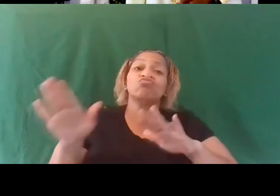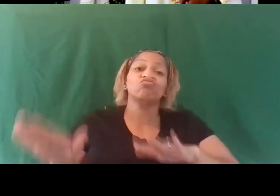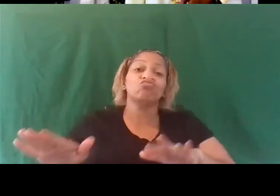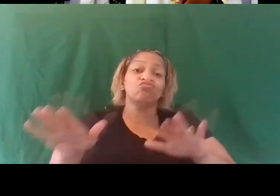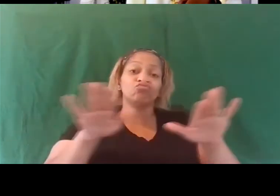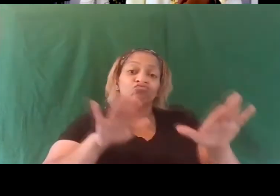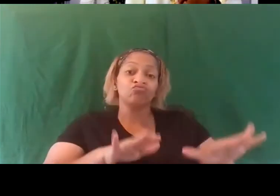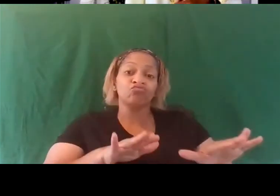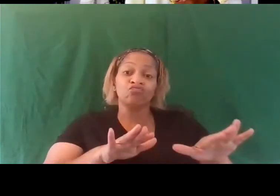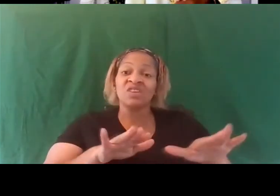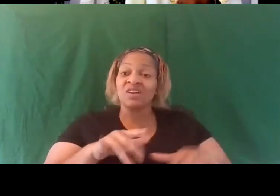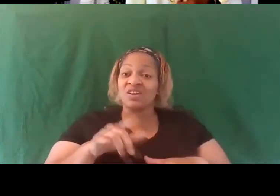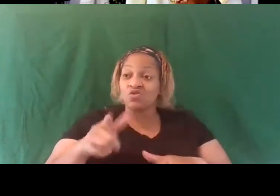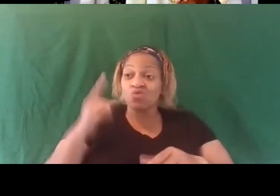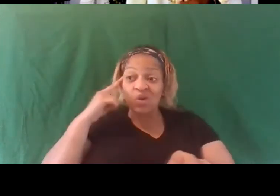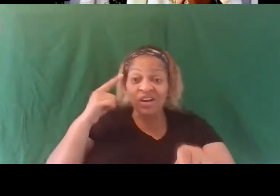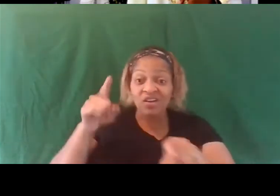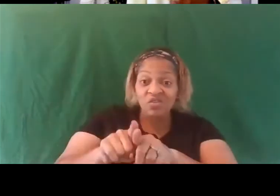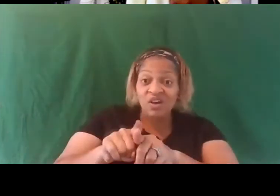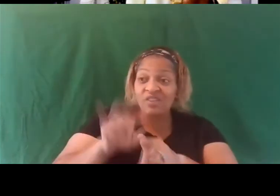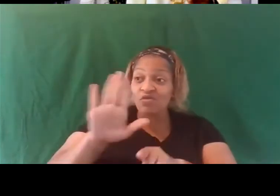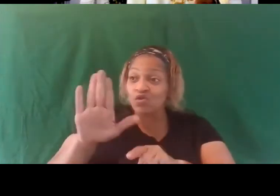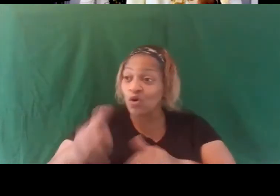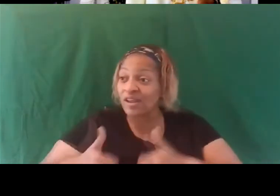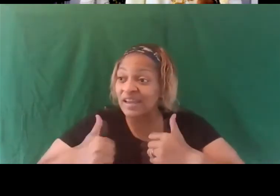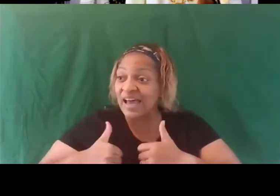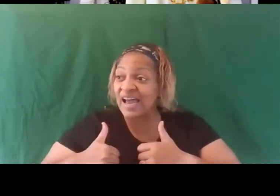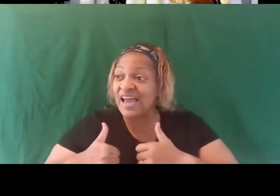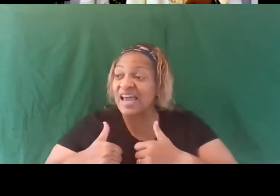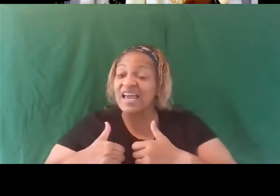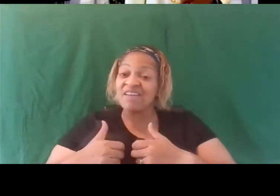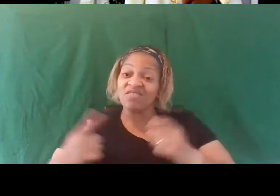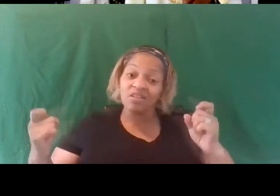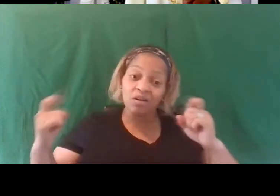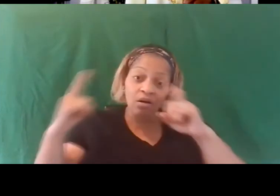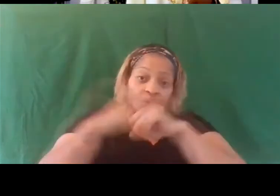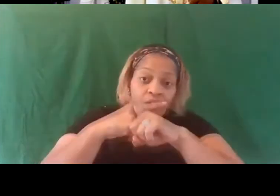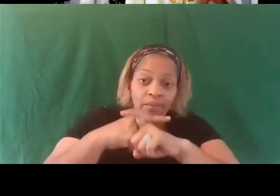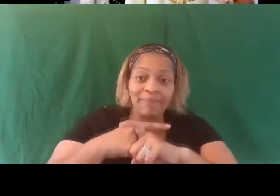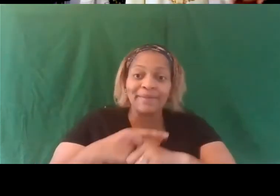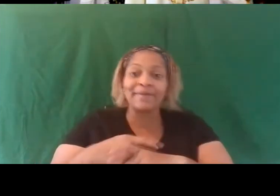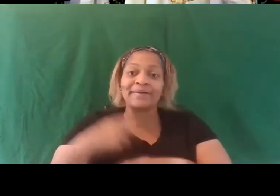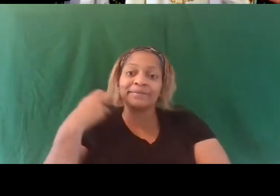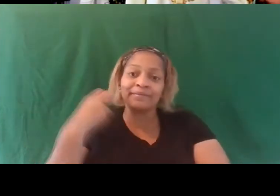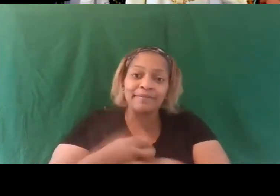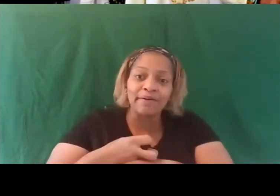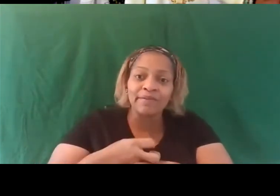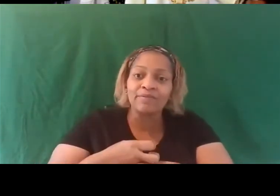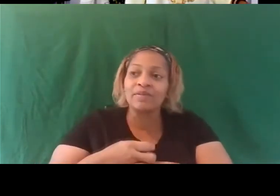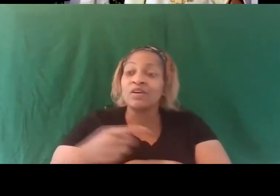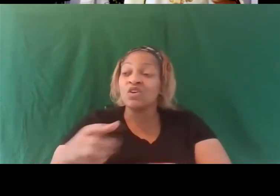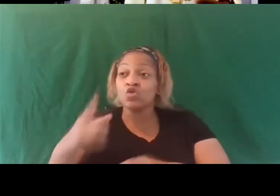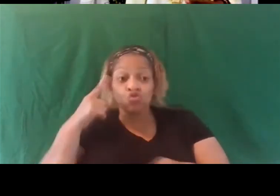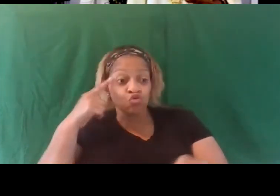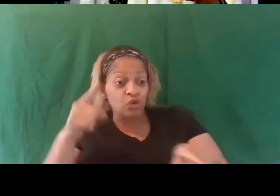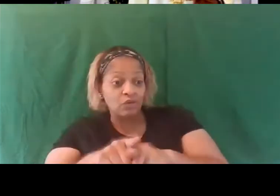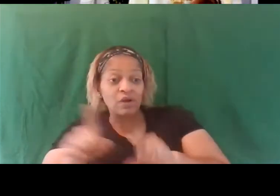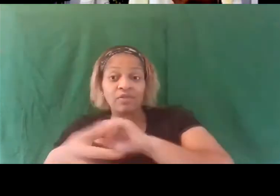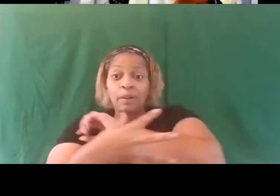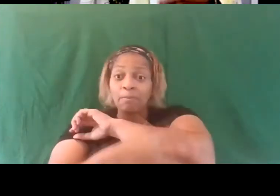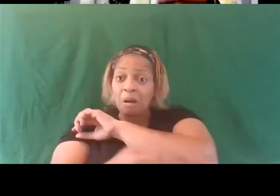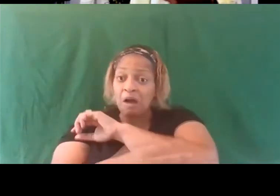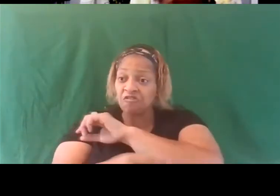agreeing that your life is difficult? Are you agreeing that poverty is a thing? Are you